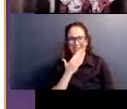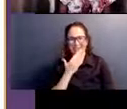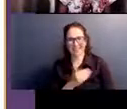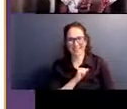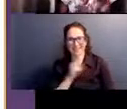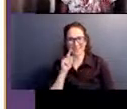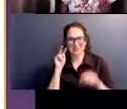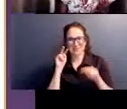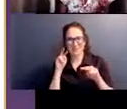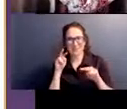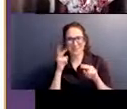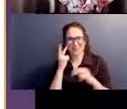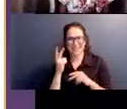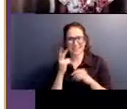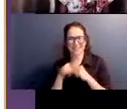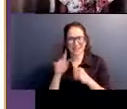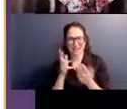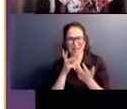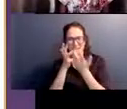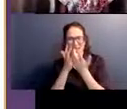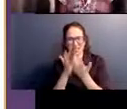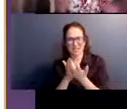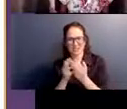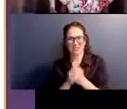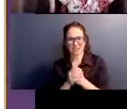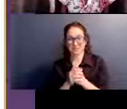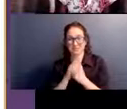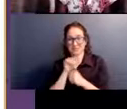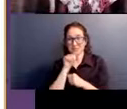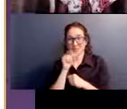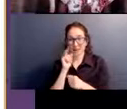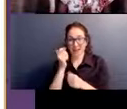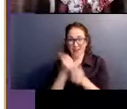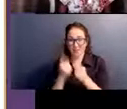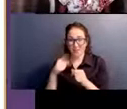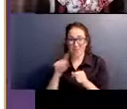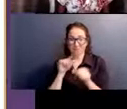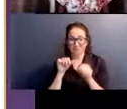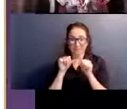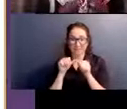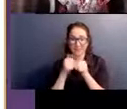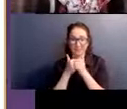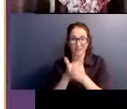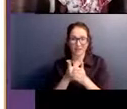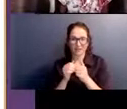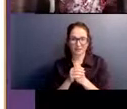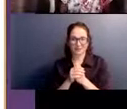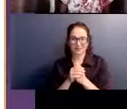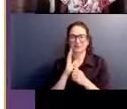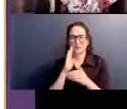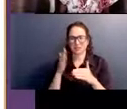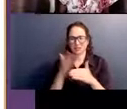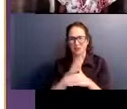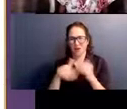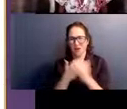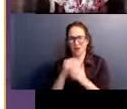forward to seeing those adaptations, and we would love for everyone to keep following along. We'll be sharing all of